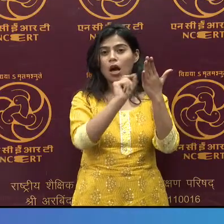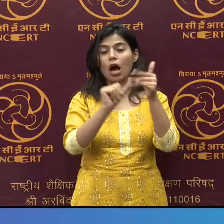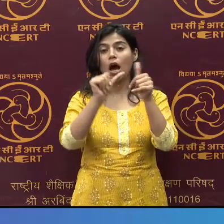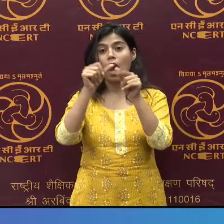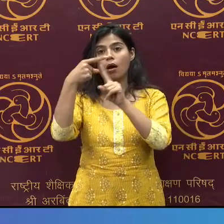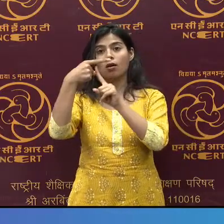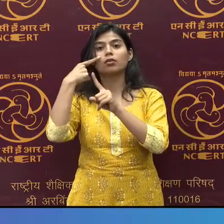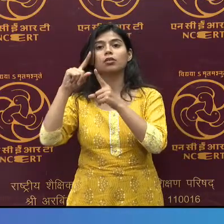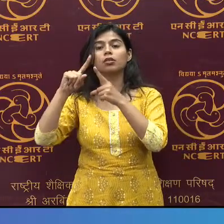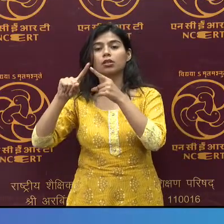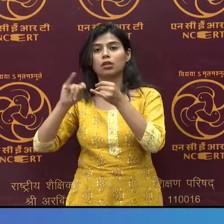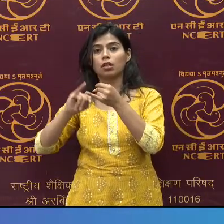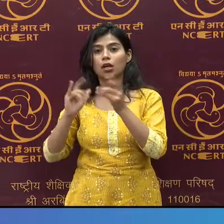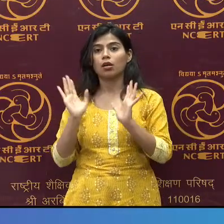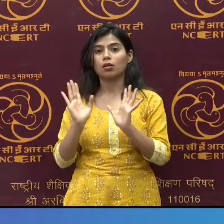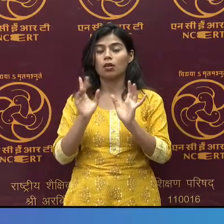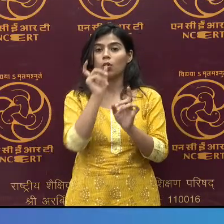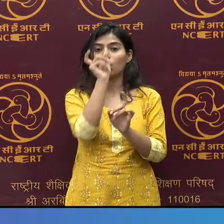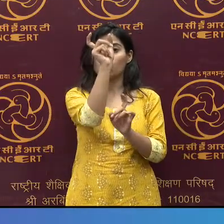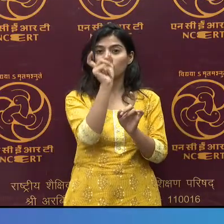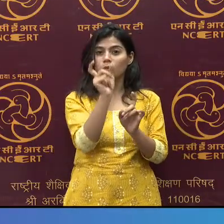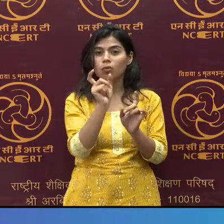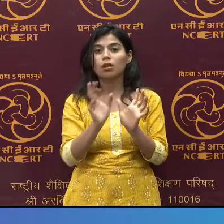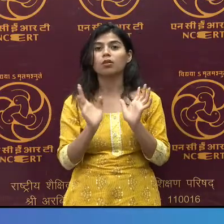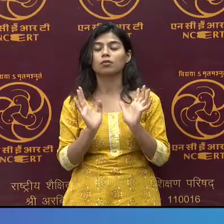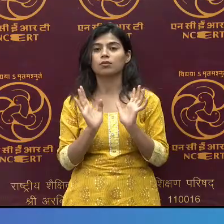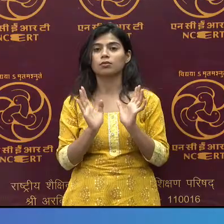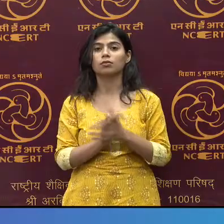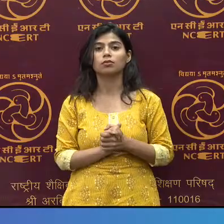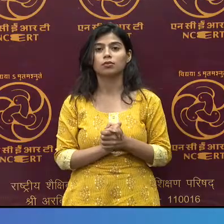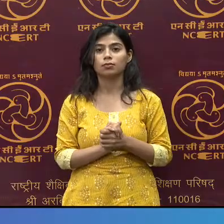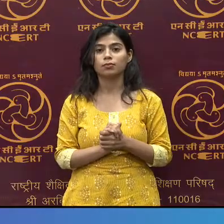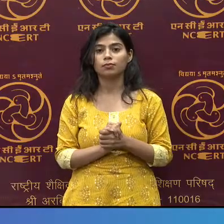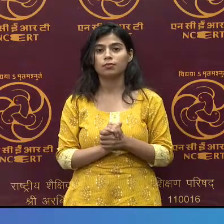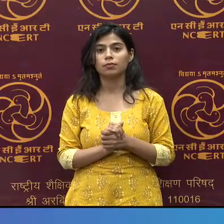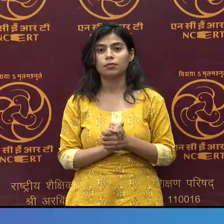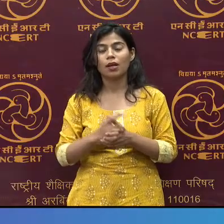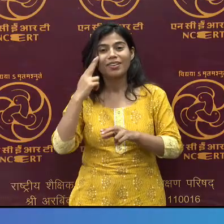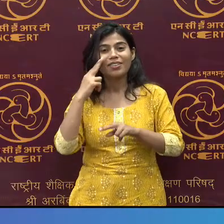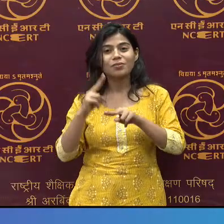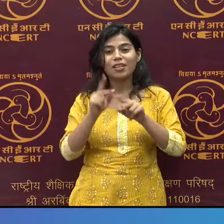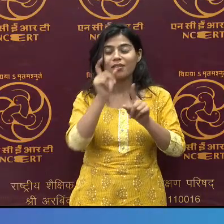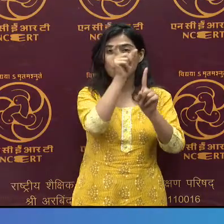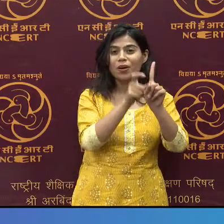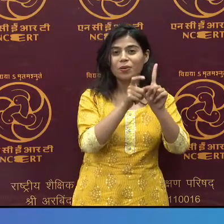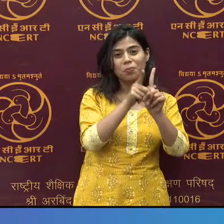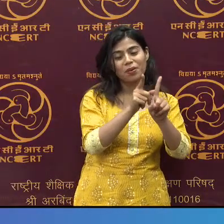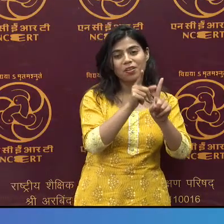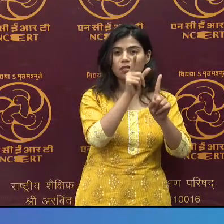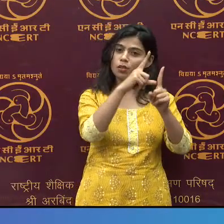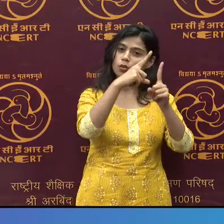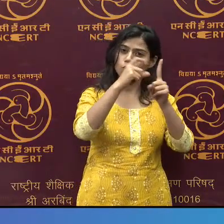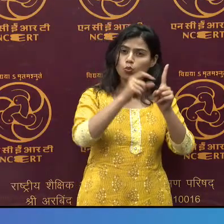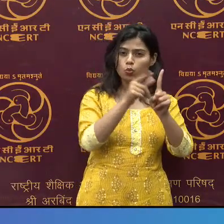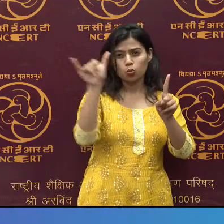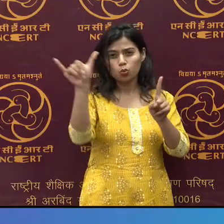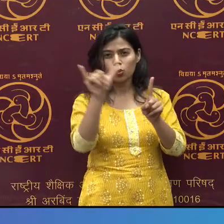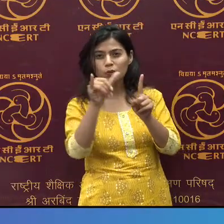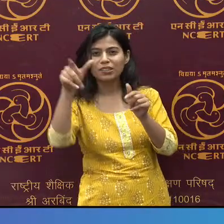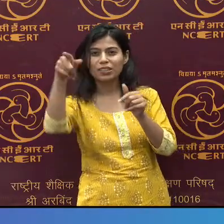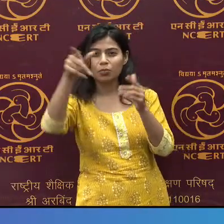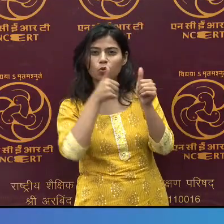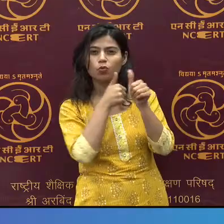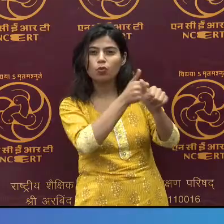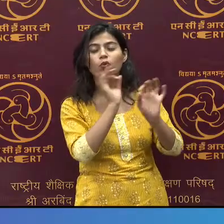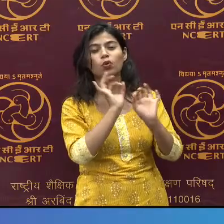stay away from using the first person because this might cost them some of their marks. Yes. So we have to write in